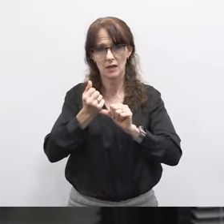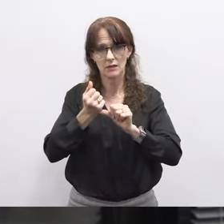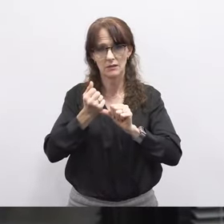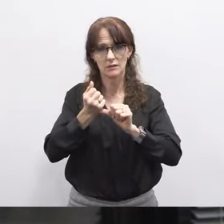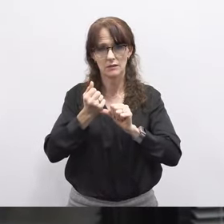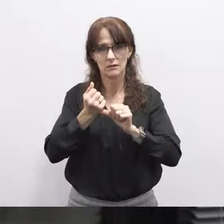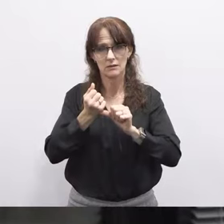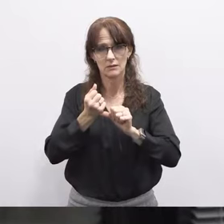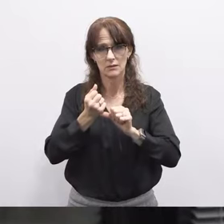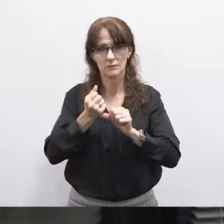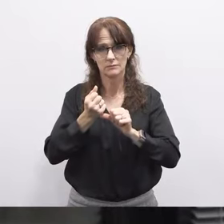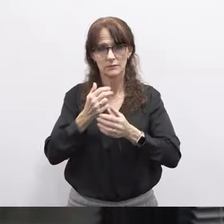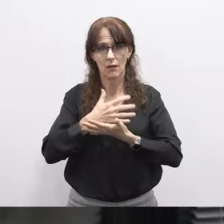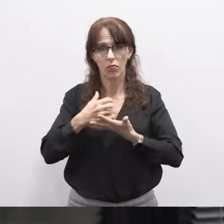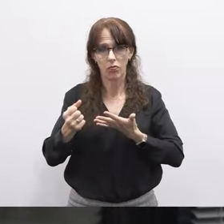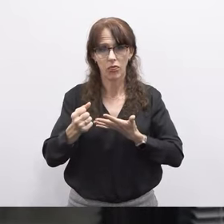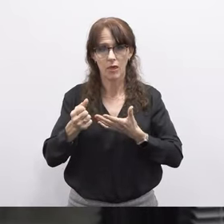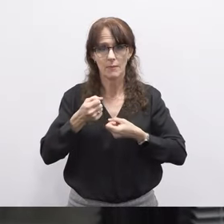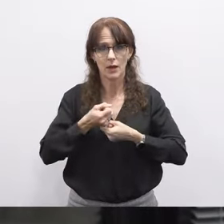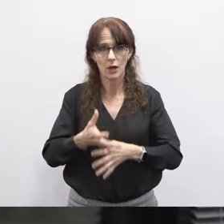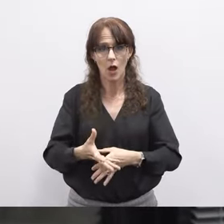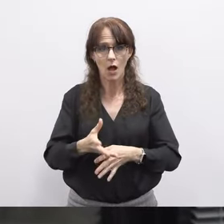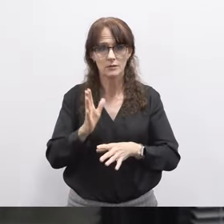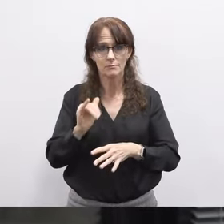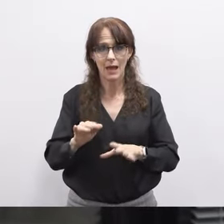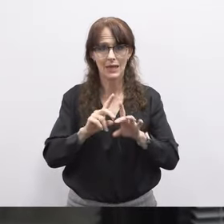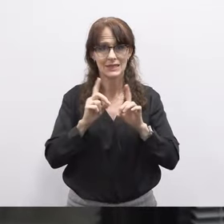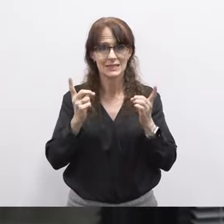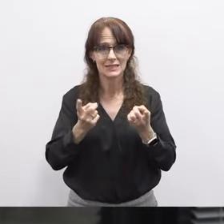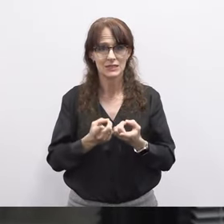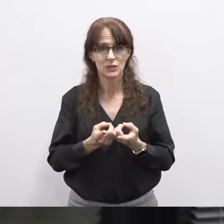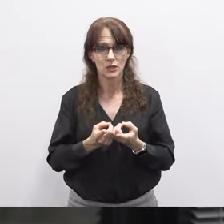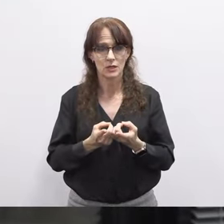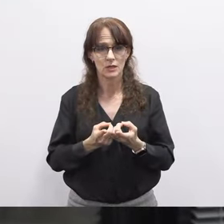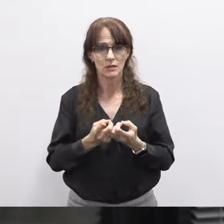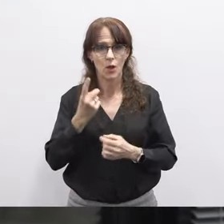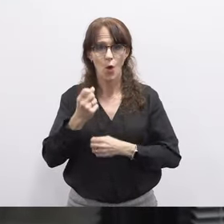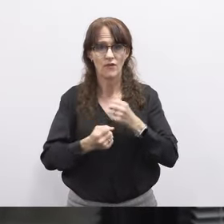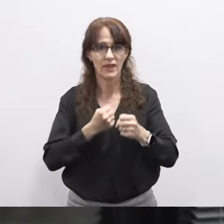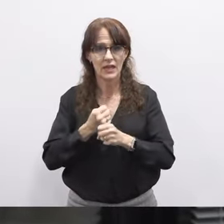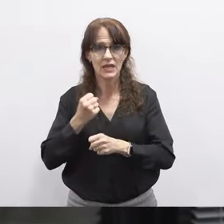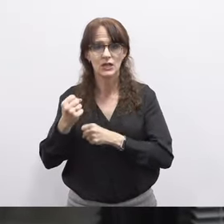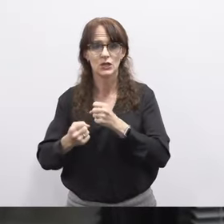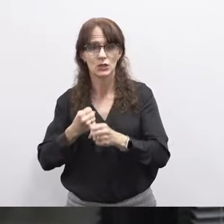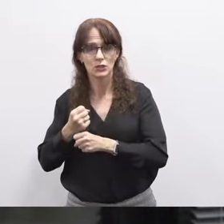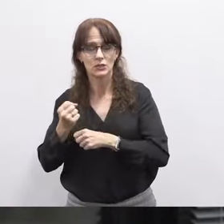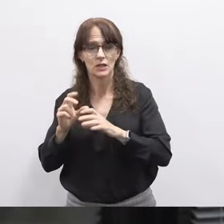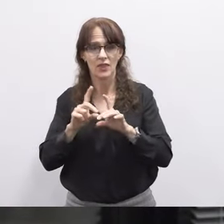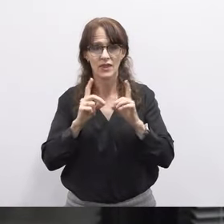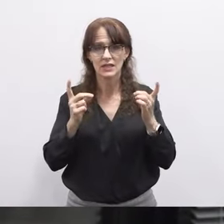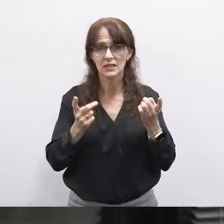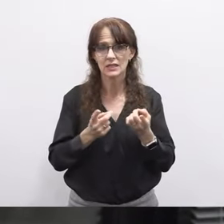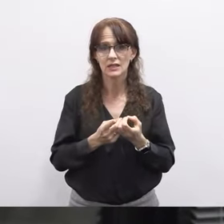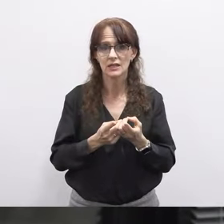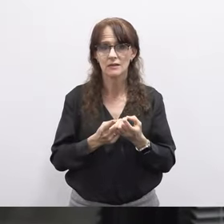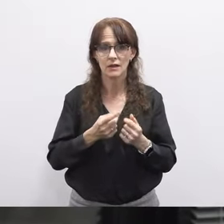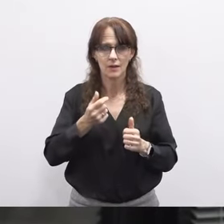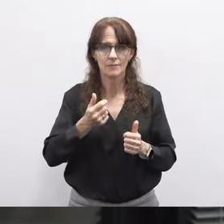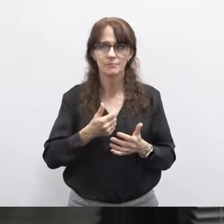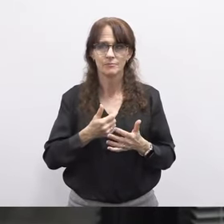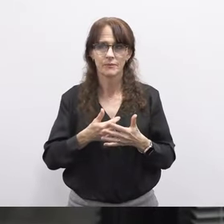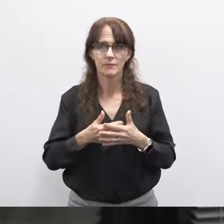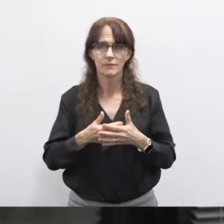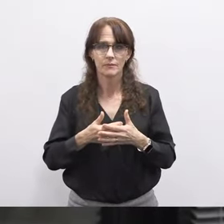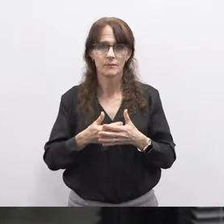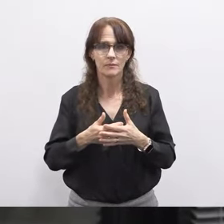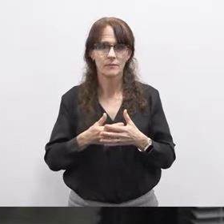been caused by the district. Over the years, the district, every time